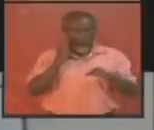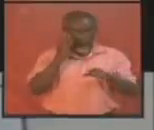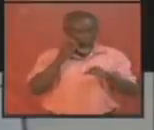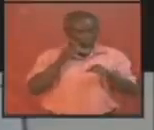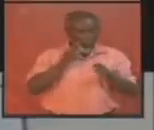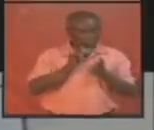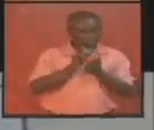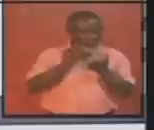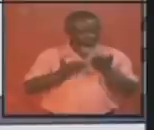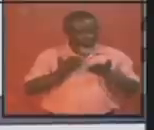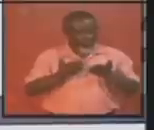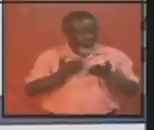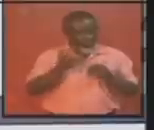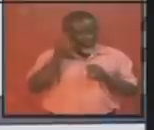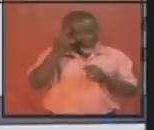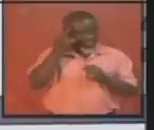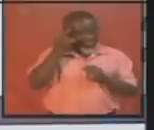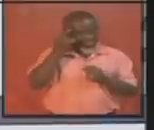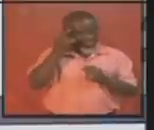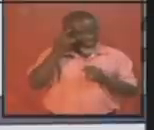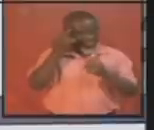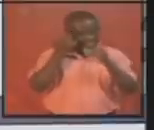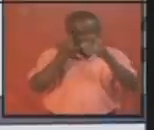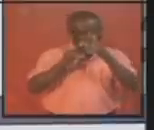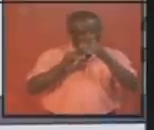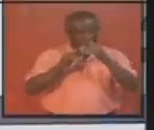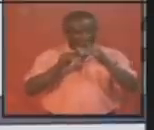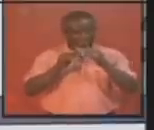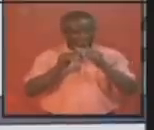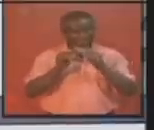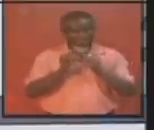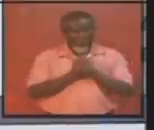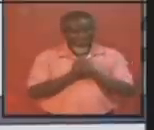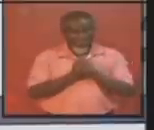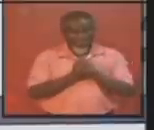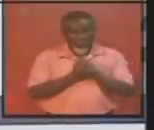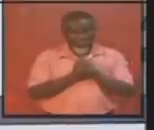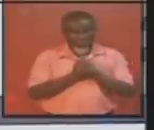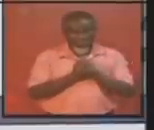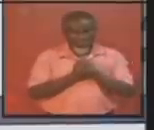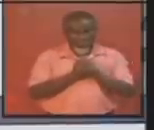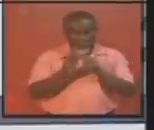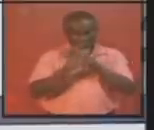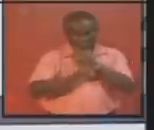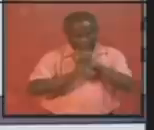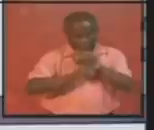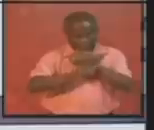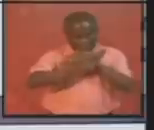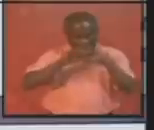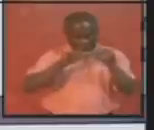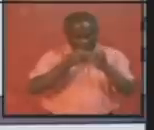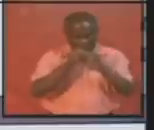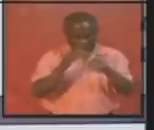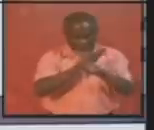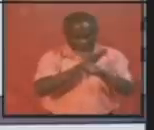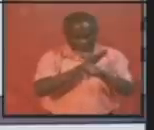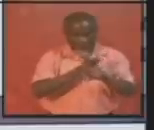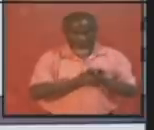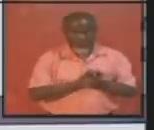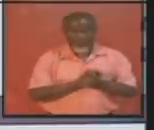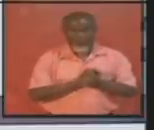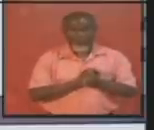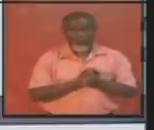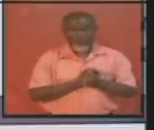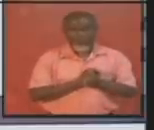vaccination? Okay, thank you for the question. Now, the issue of the overall global vaccine supply and